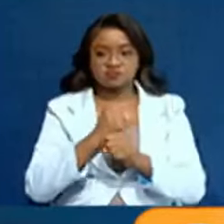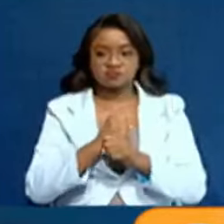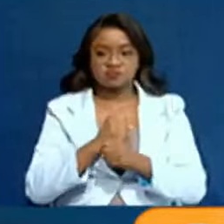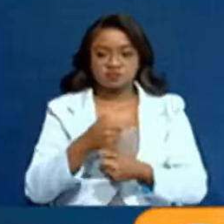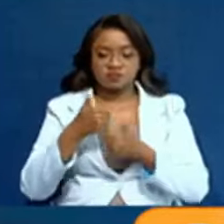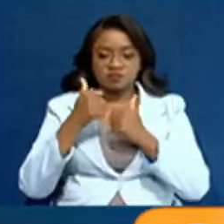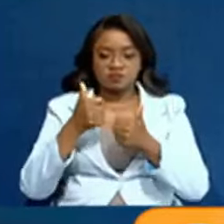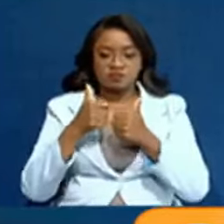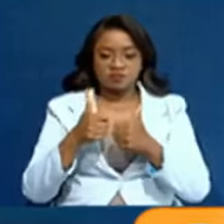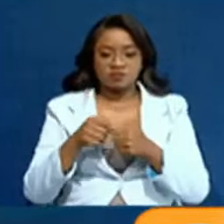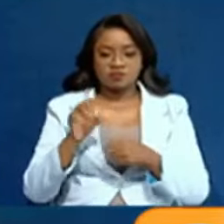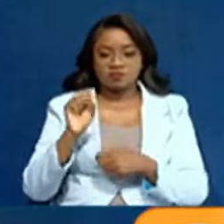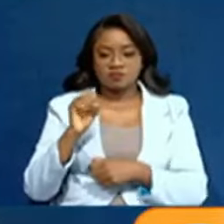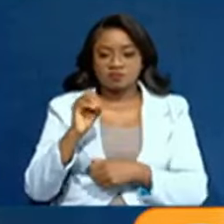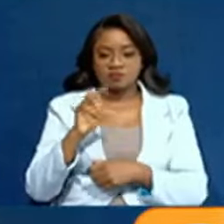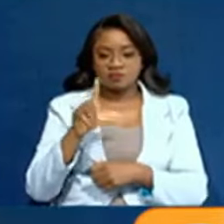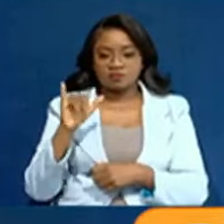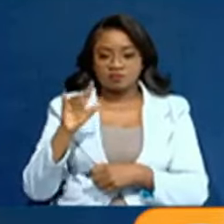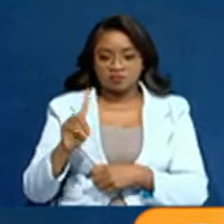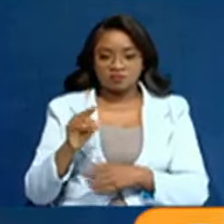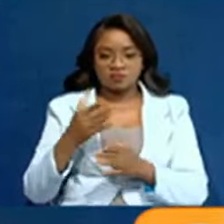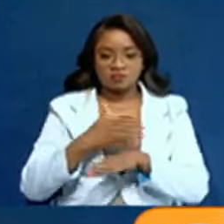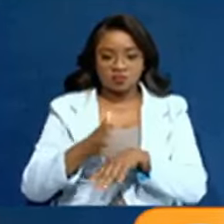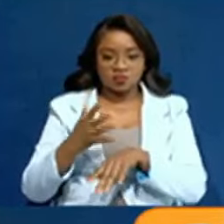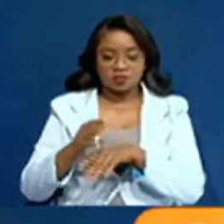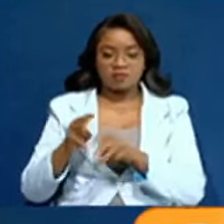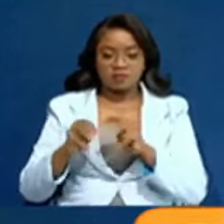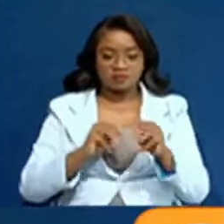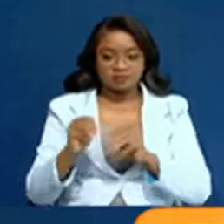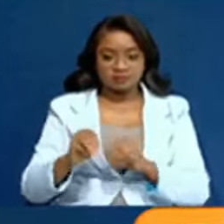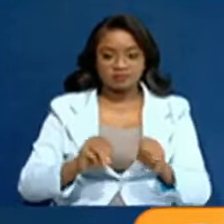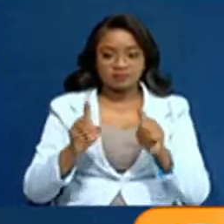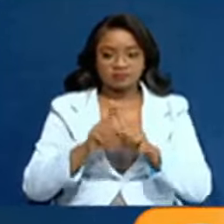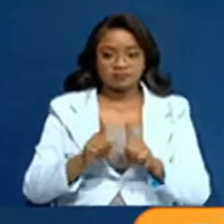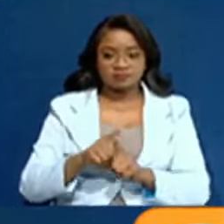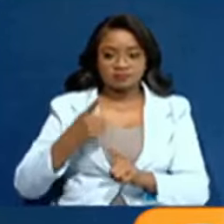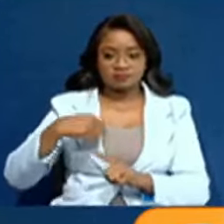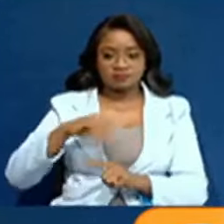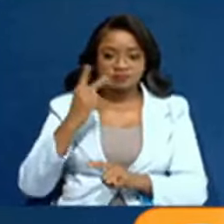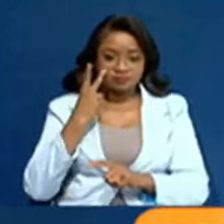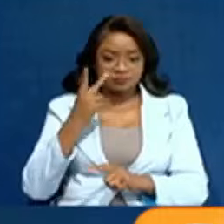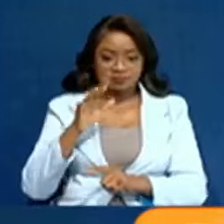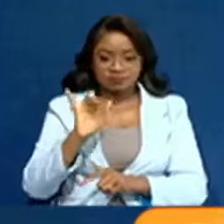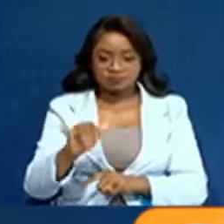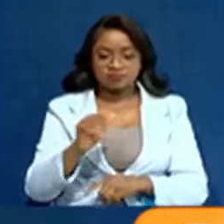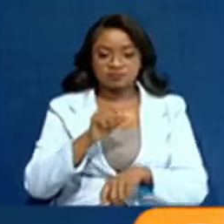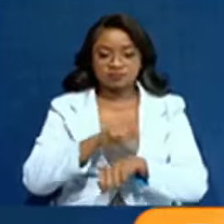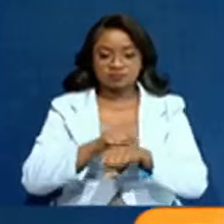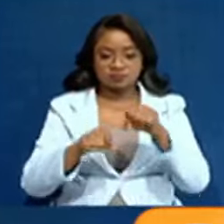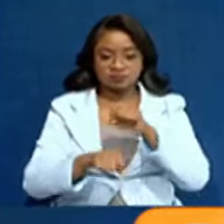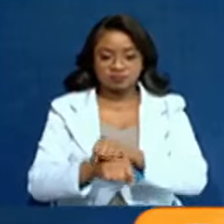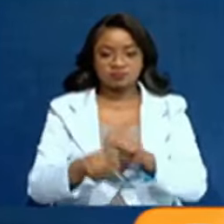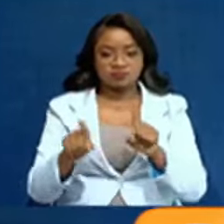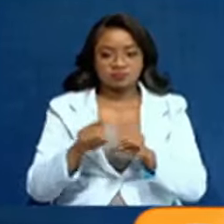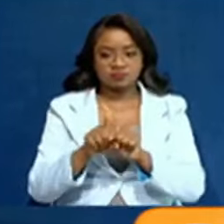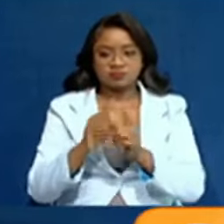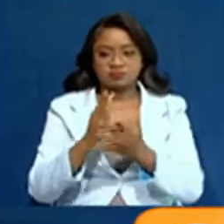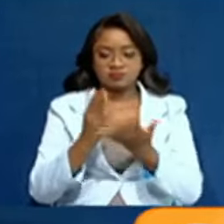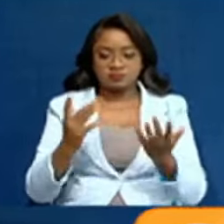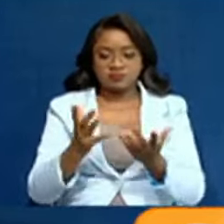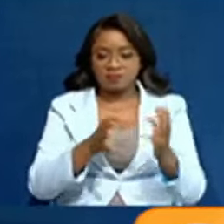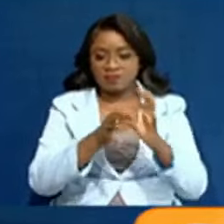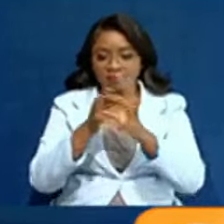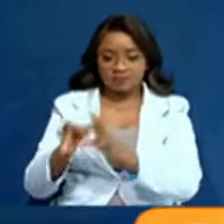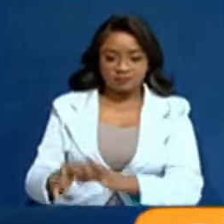just connecting waste and putting it aside. Mm-hmm. And also looking at infrastructure as something which is